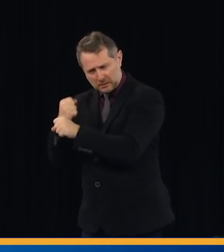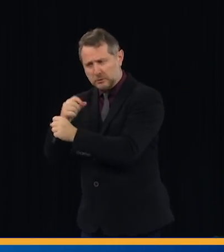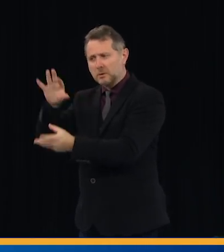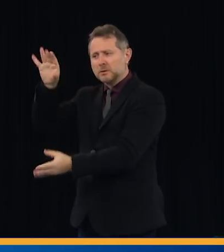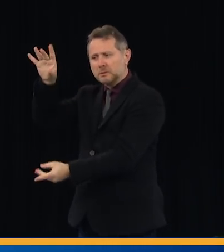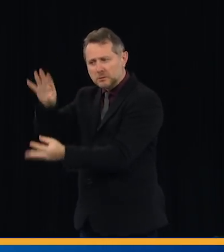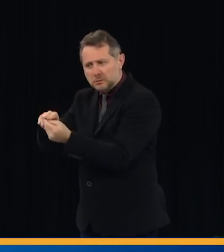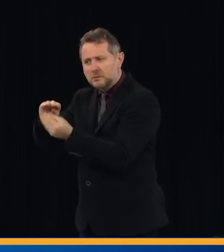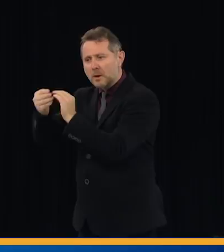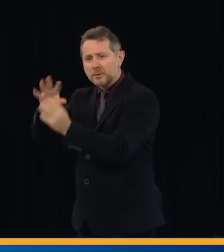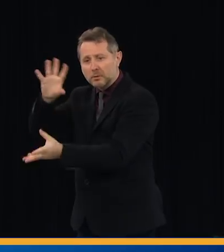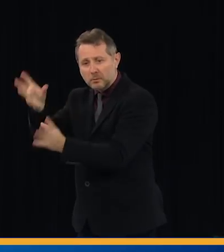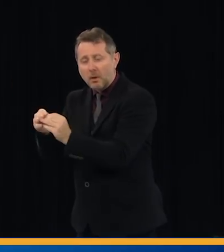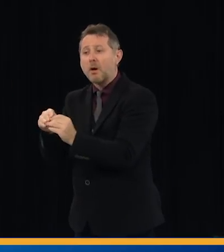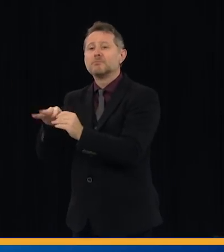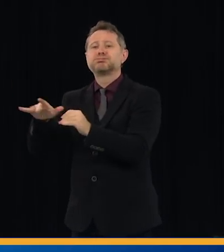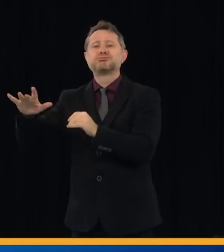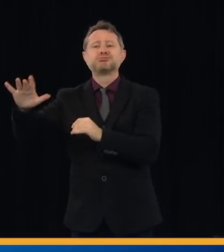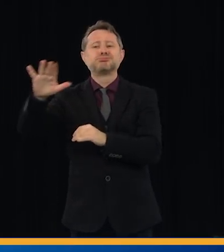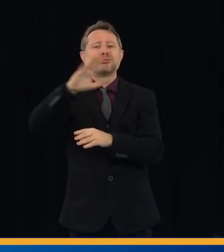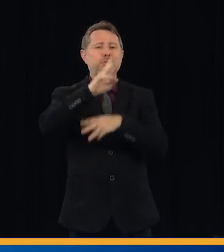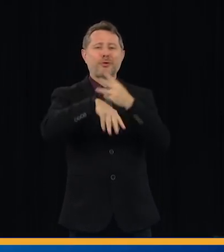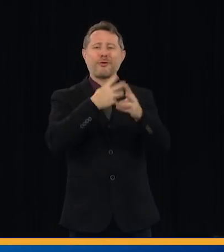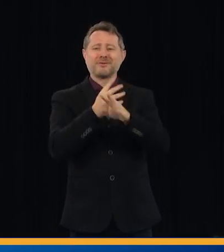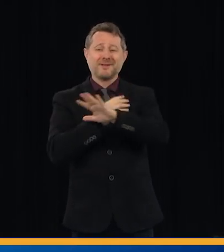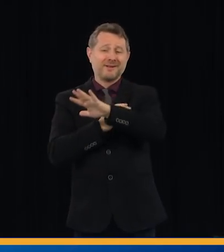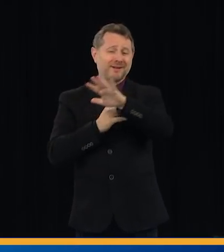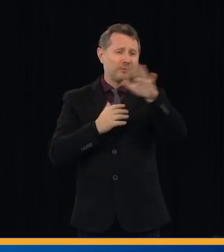broad database to call from.